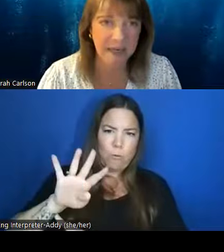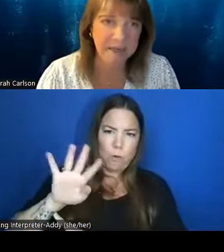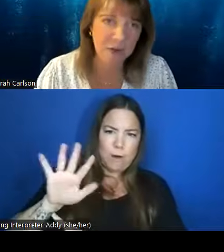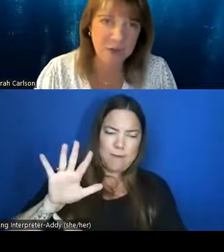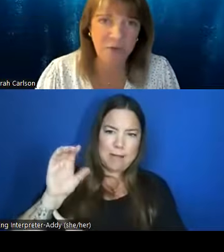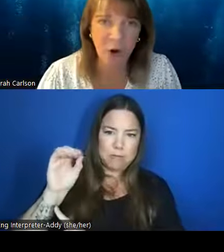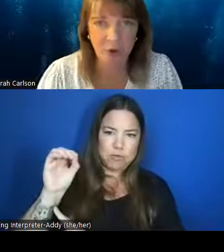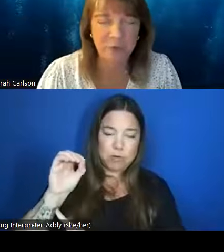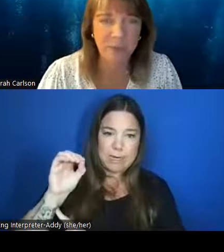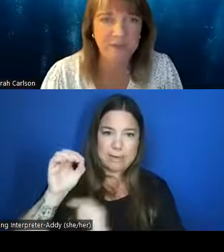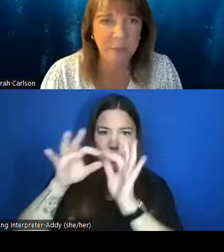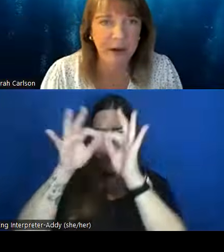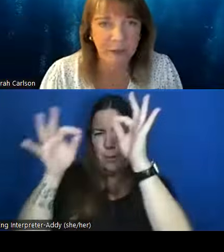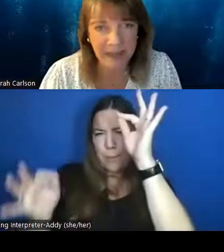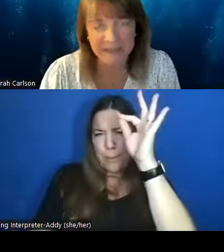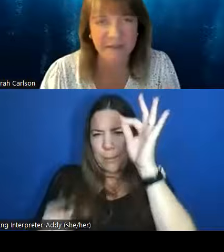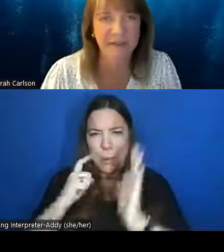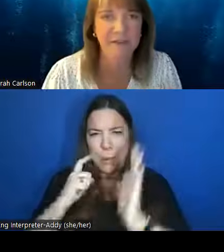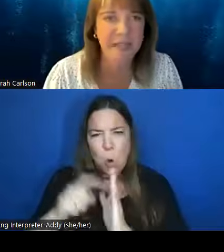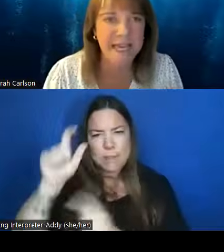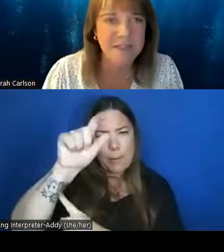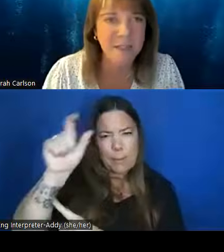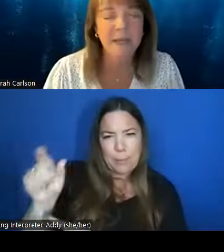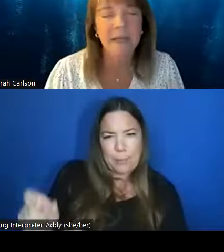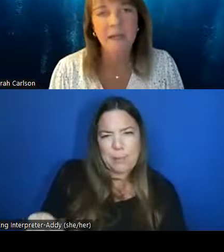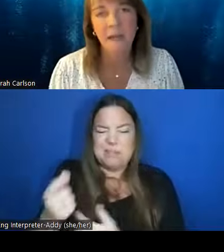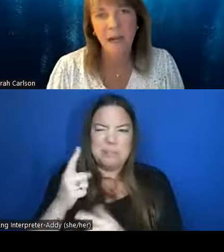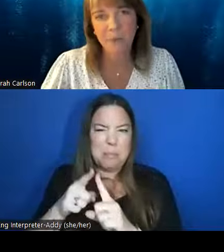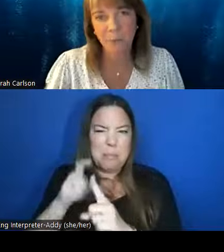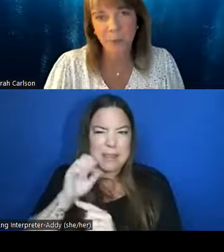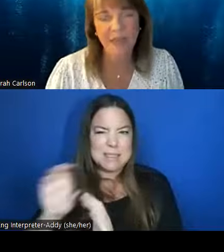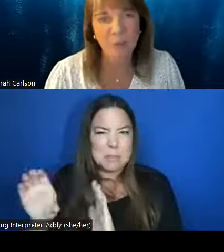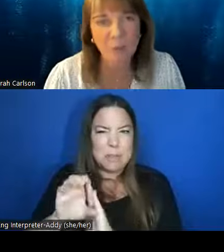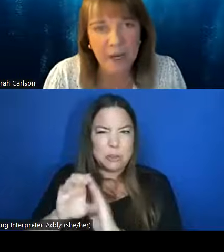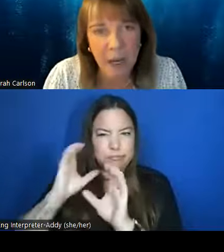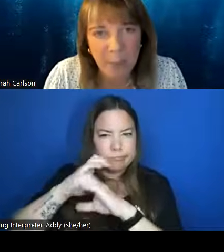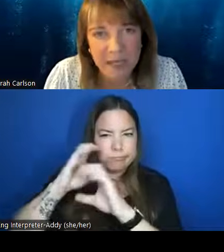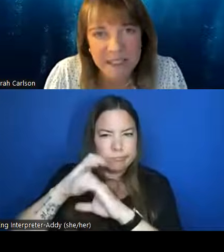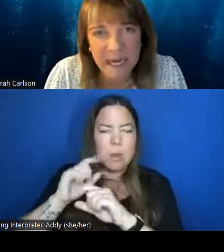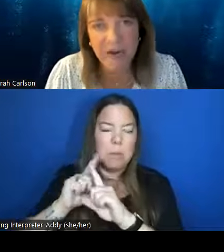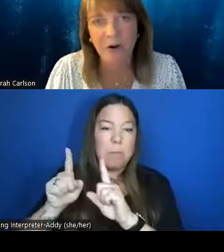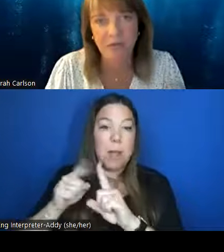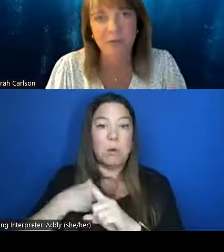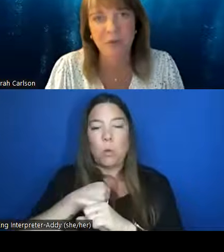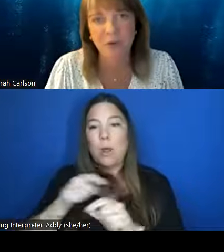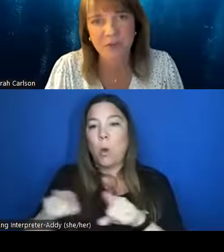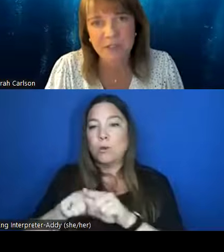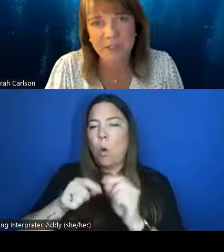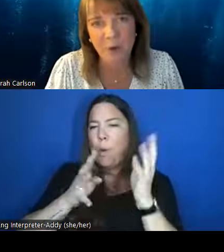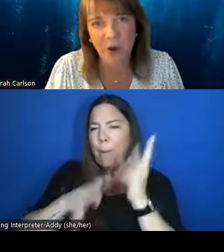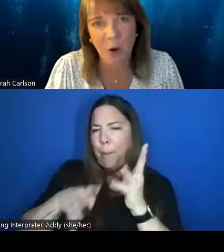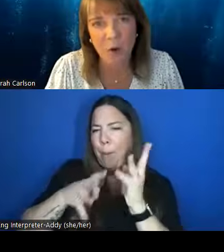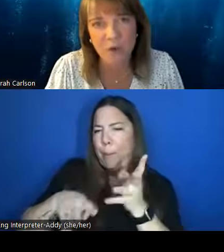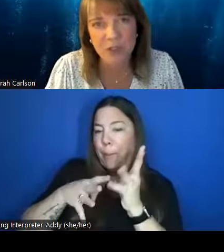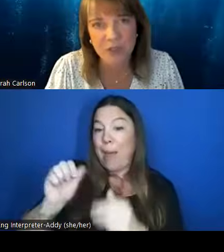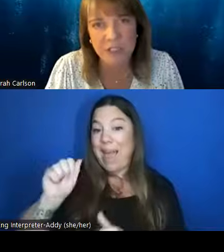seabed. They look sort of curved because of the parallax in the lens, but we then run compressed air down from the surface with